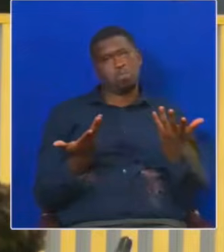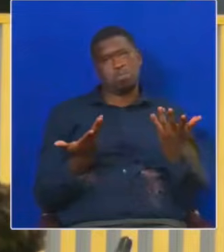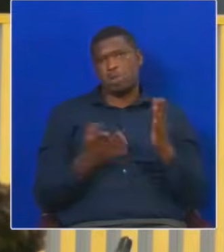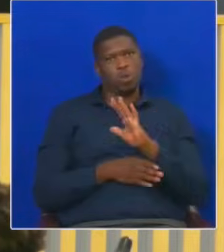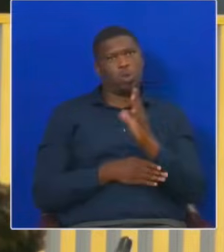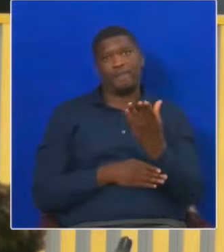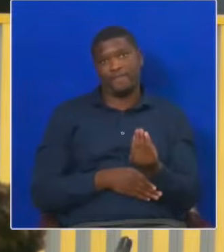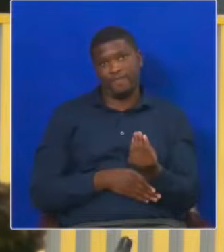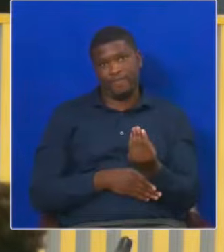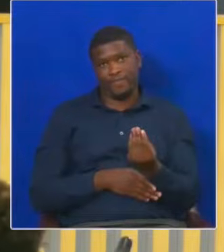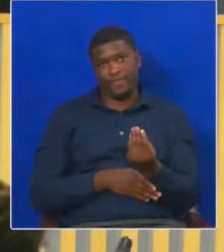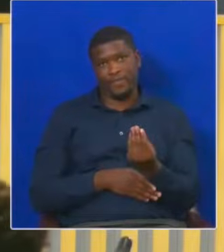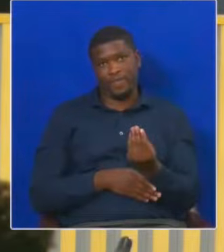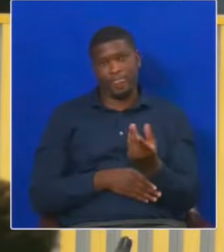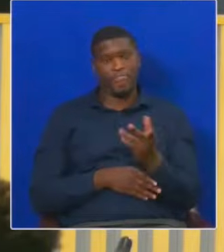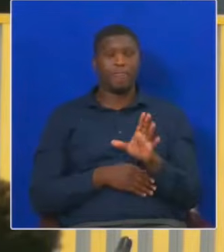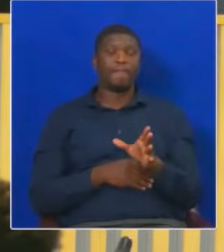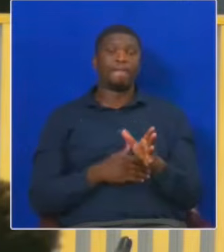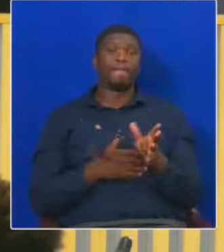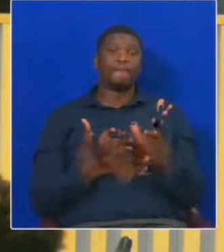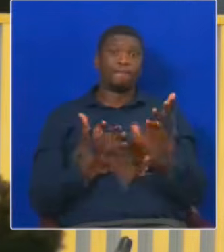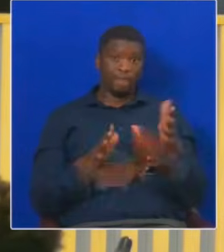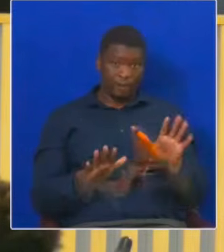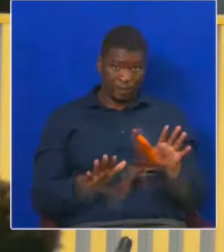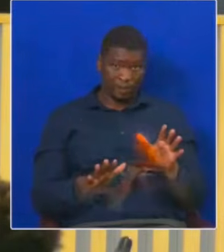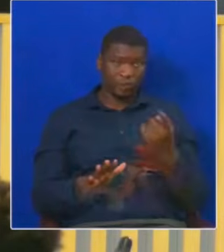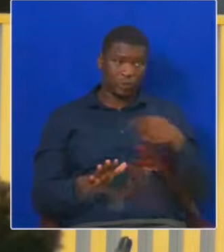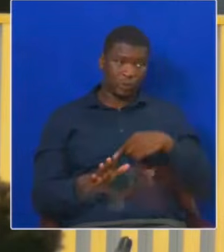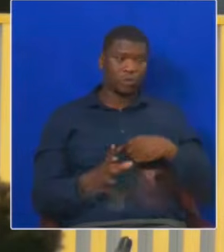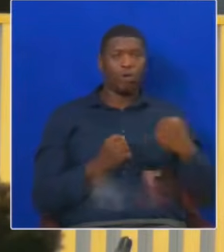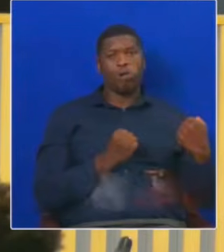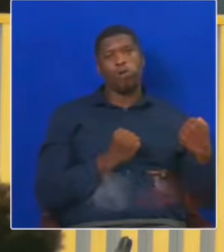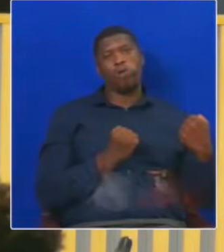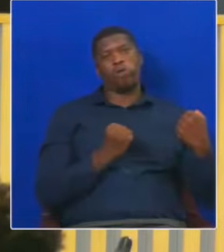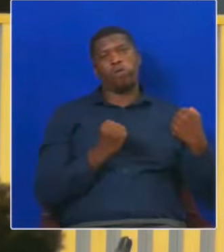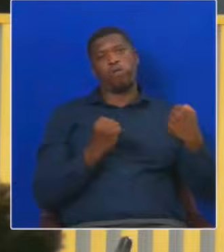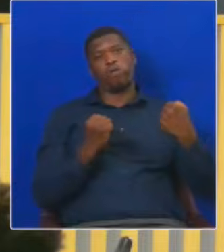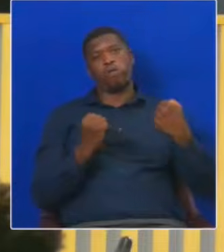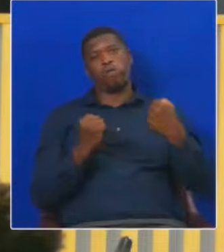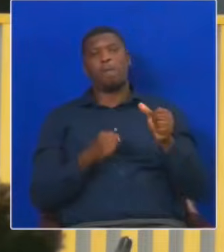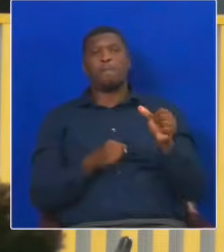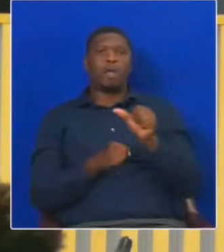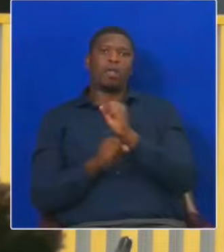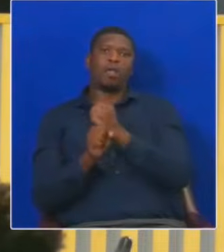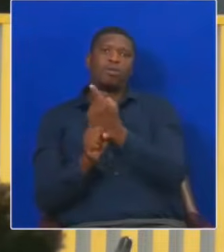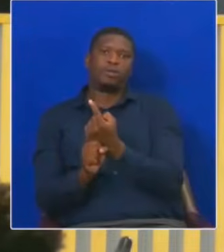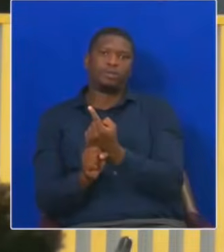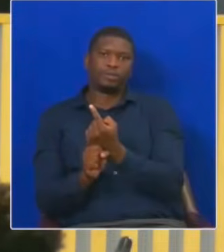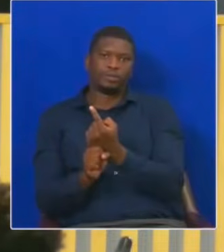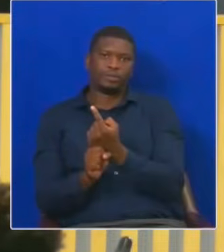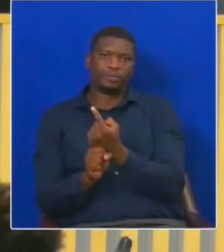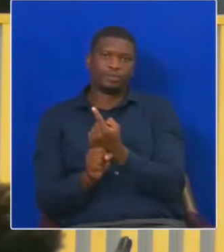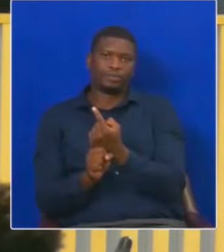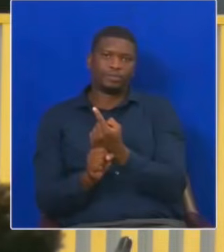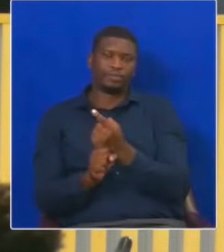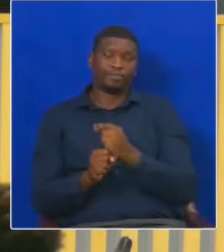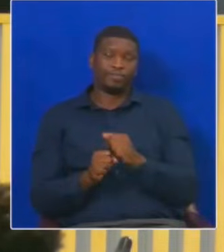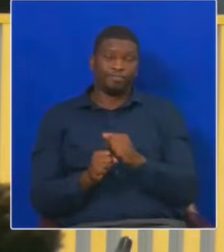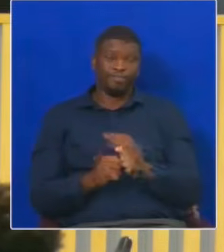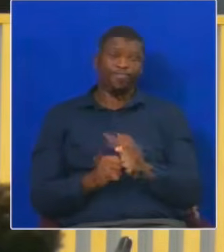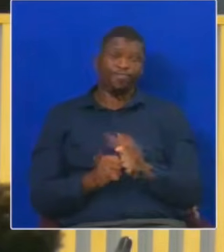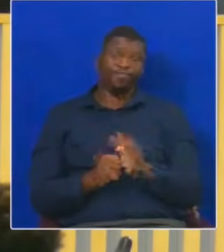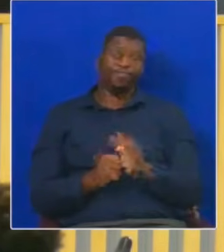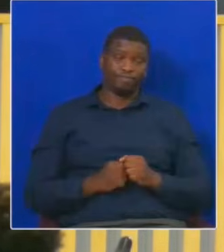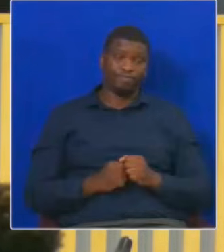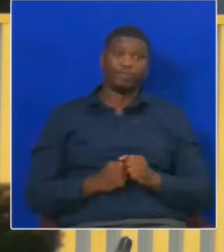and we then drove back to Gauteng, where upon arrival